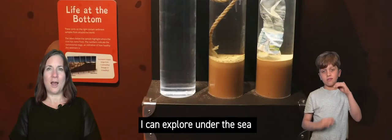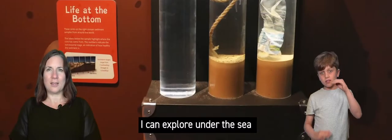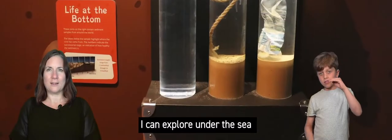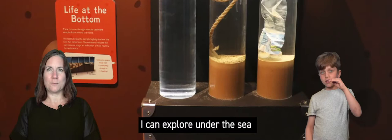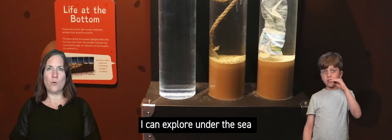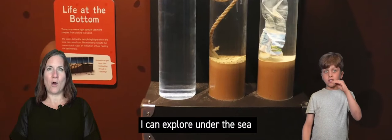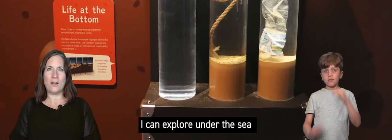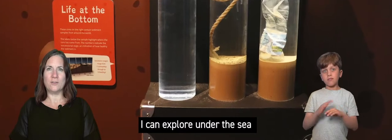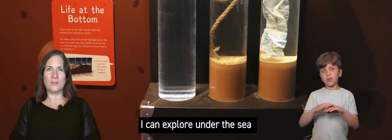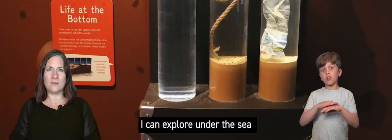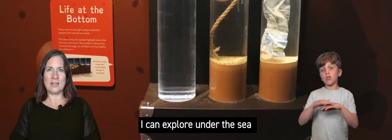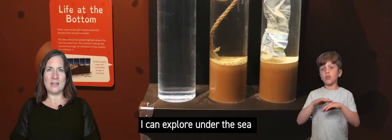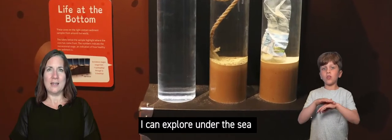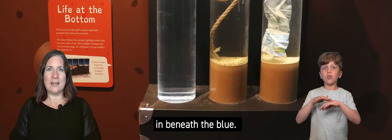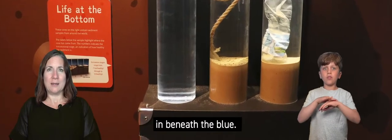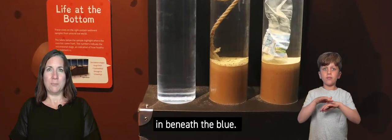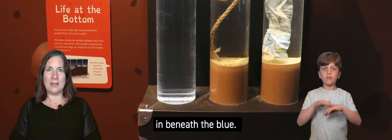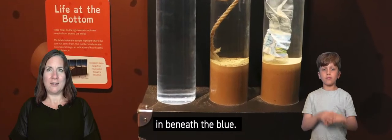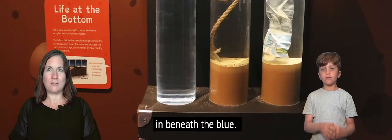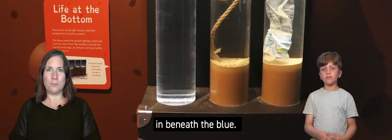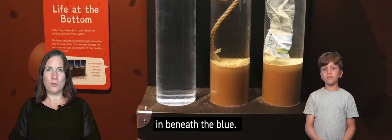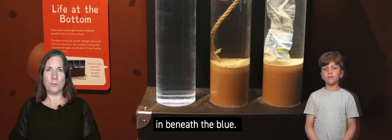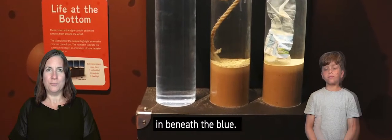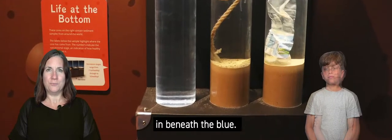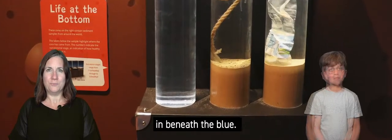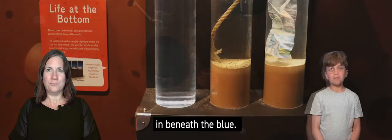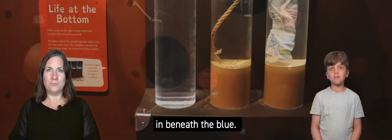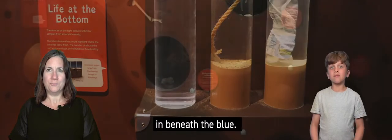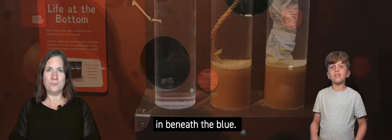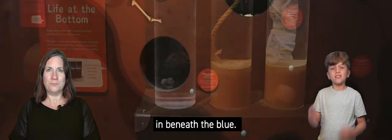I can explore under the sea in beneath the blue.